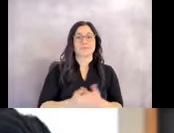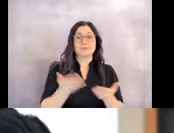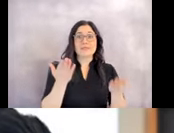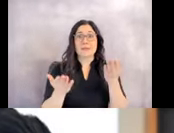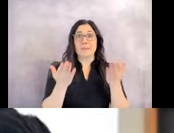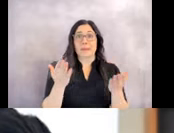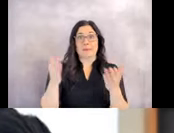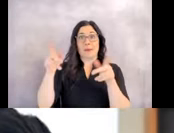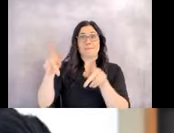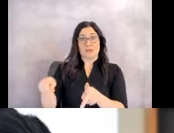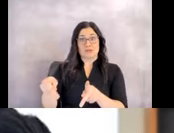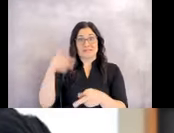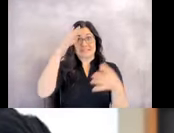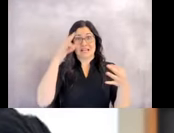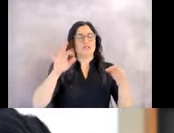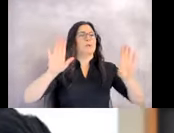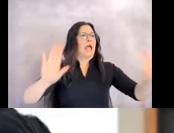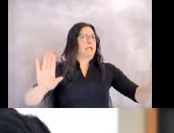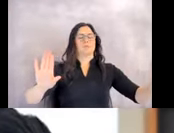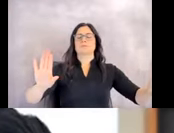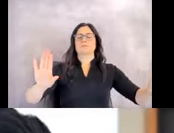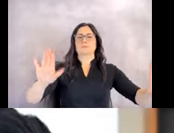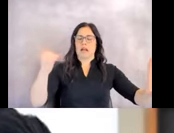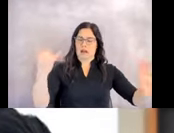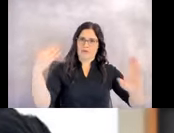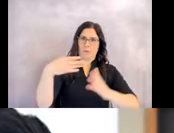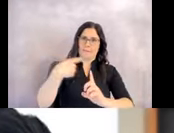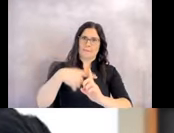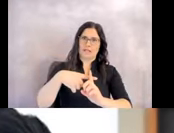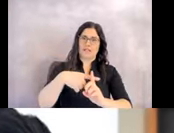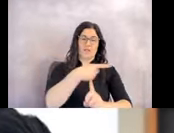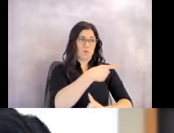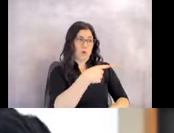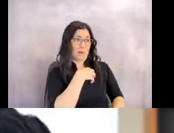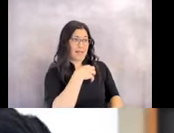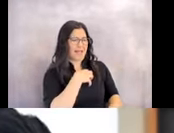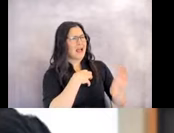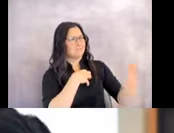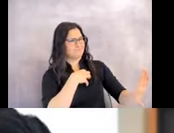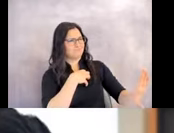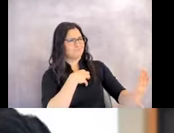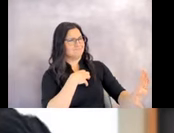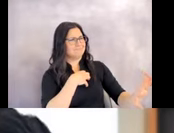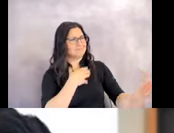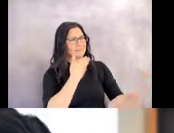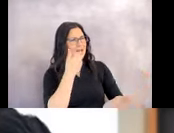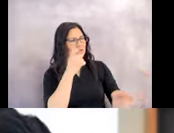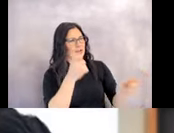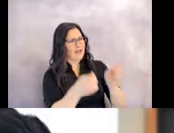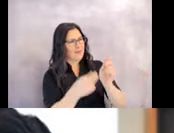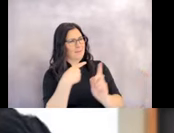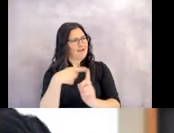changing the conversation, right? When you're complaining, asking, or